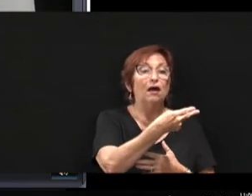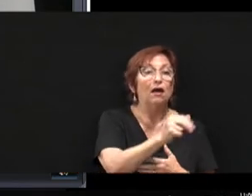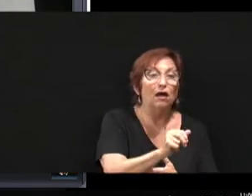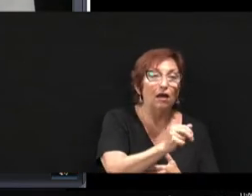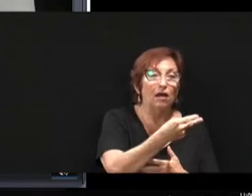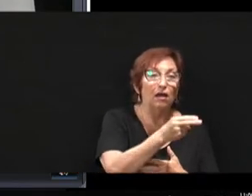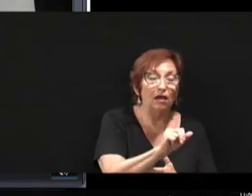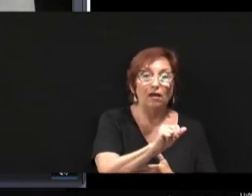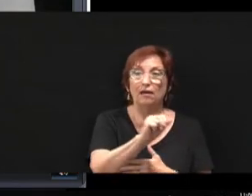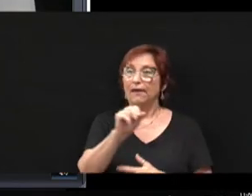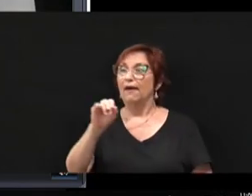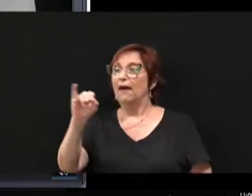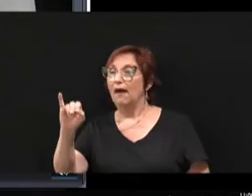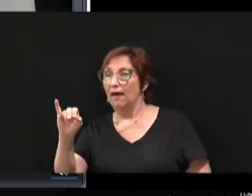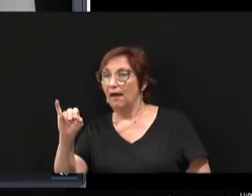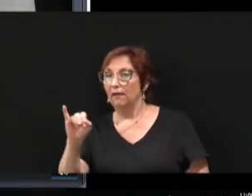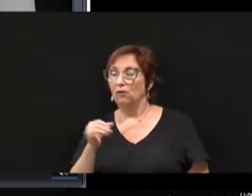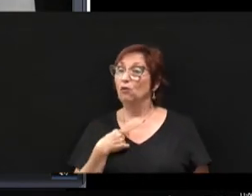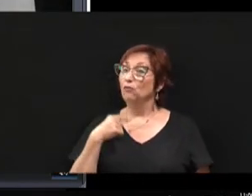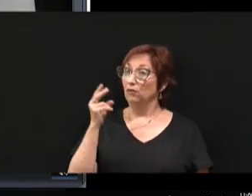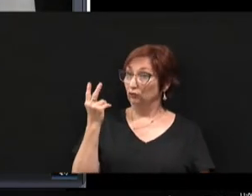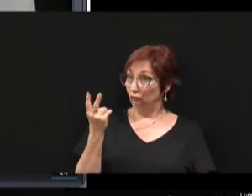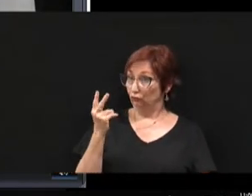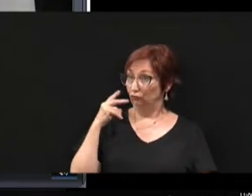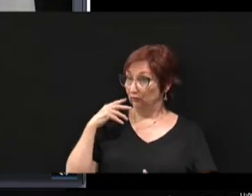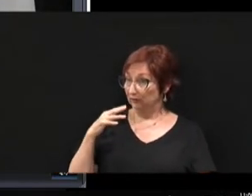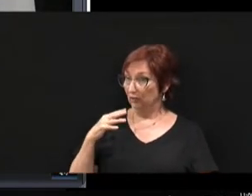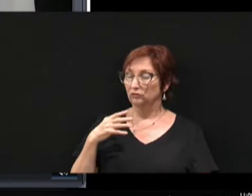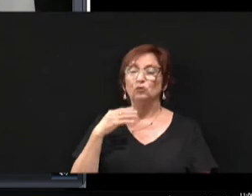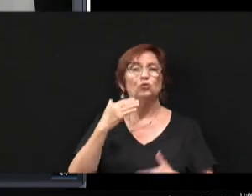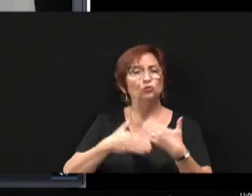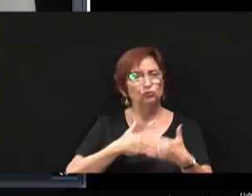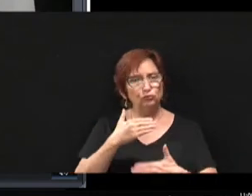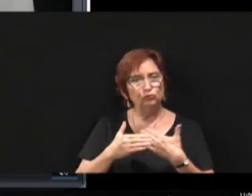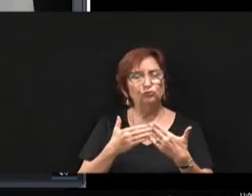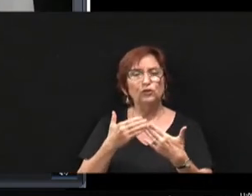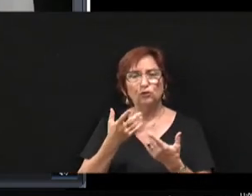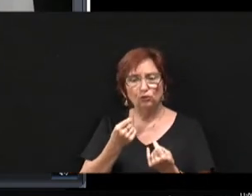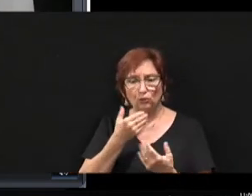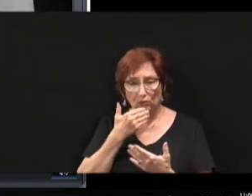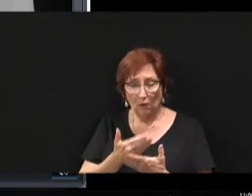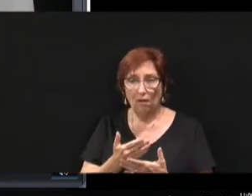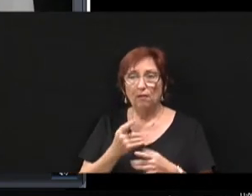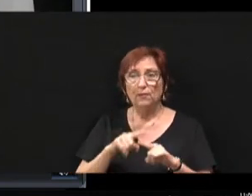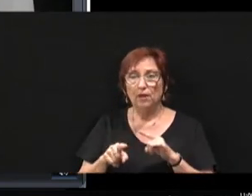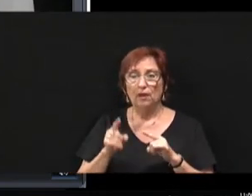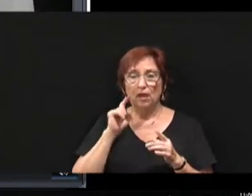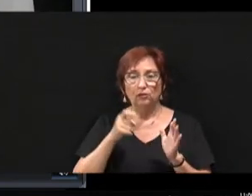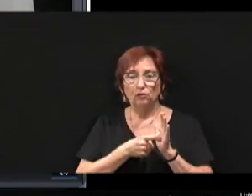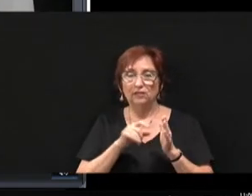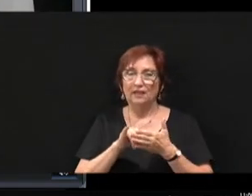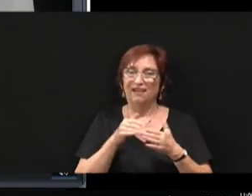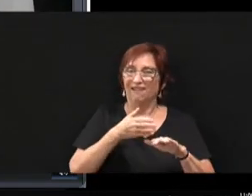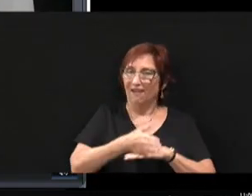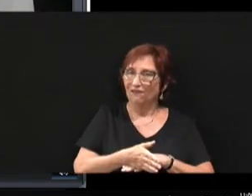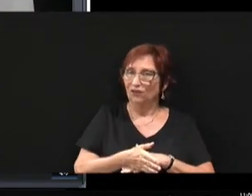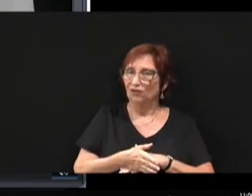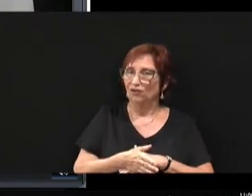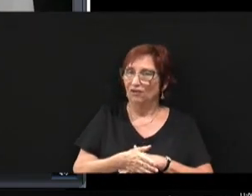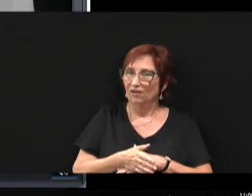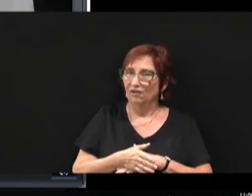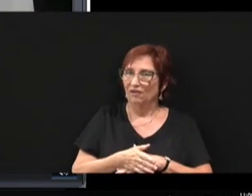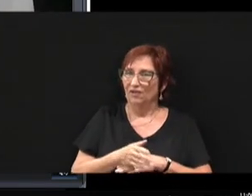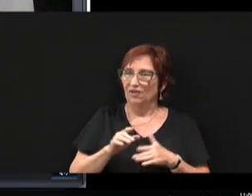Oh, there's two sounds. And we go along, and they're doing pretty good in what I found that after a while, they start